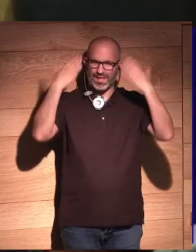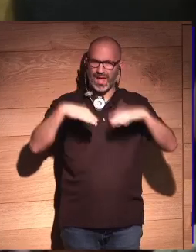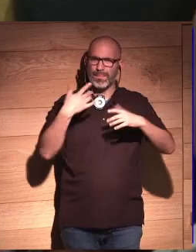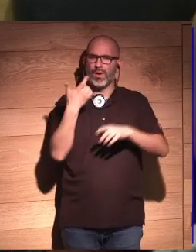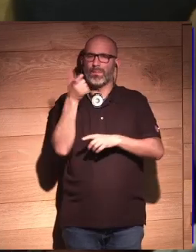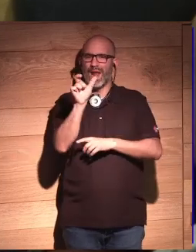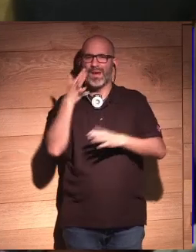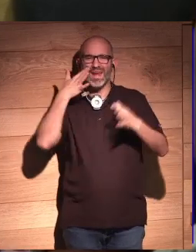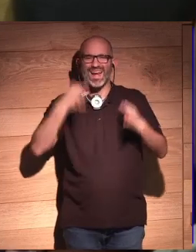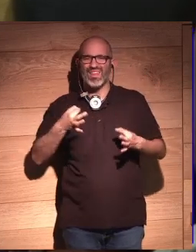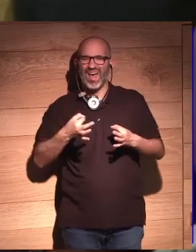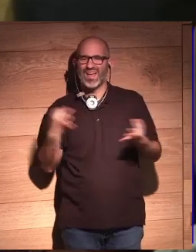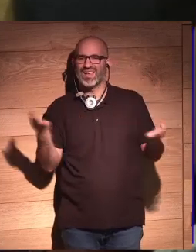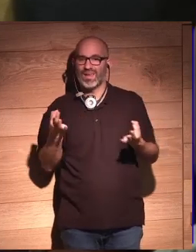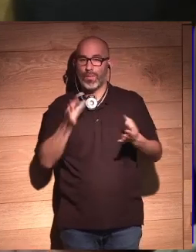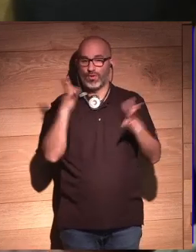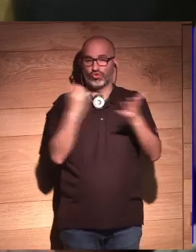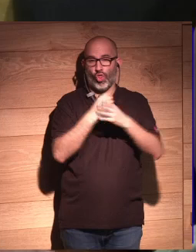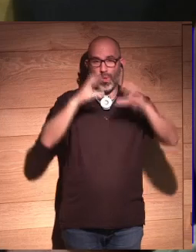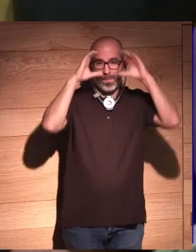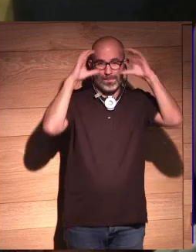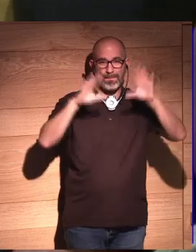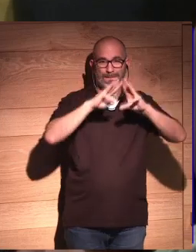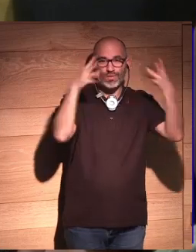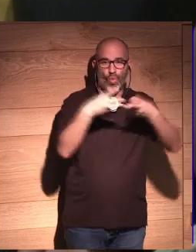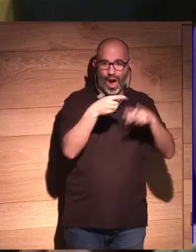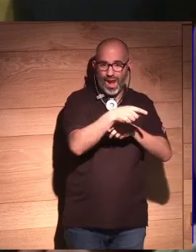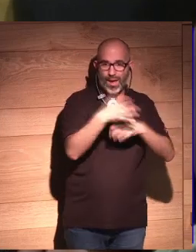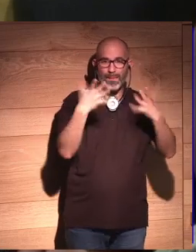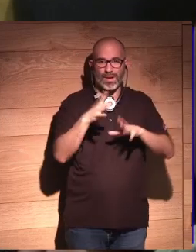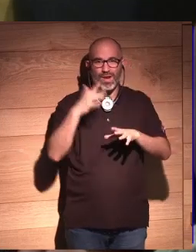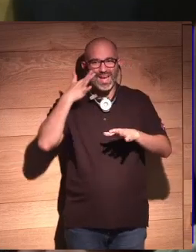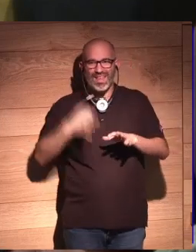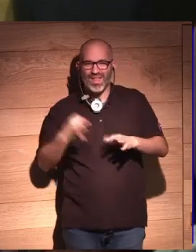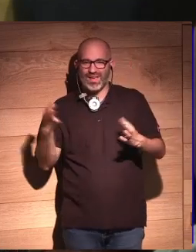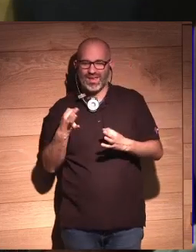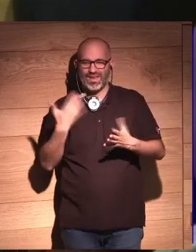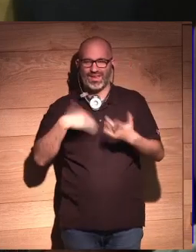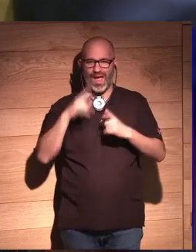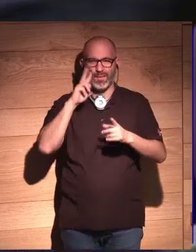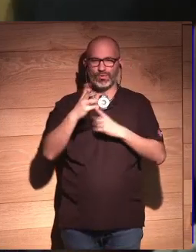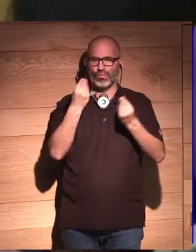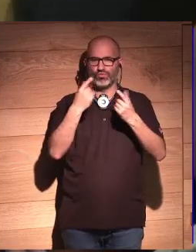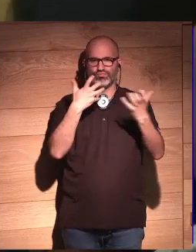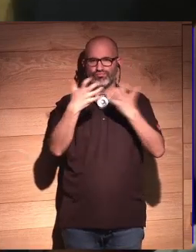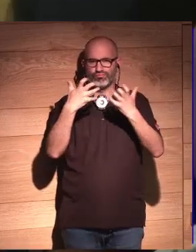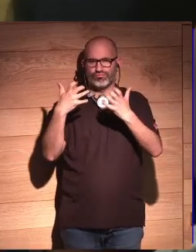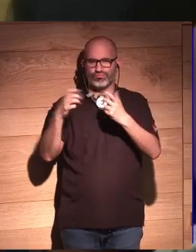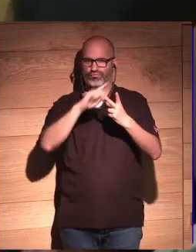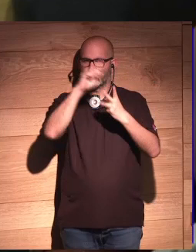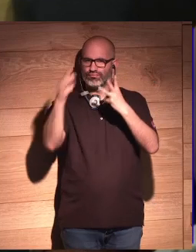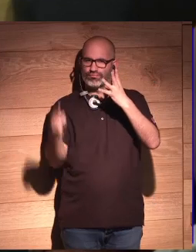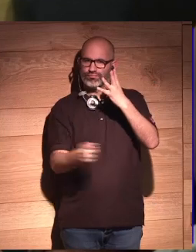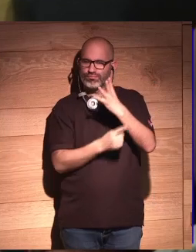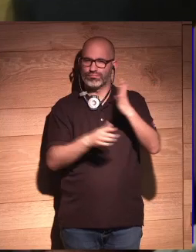when watching many pieces I've seen, I remember the strongest emotion